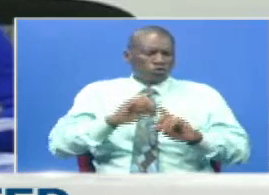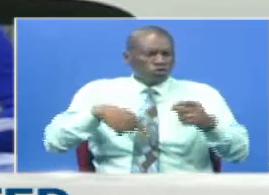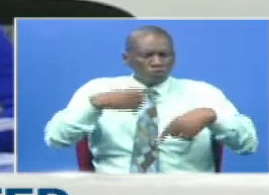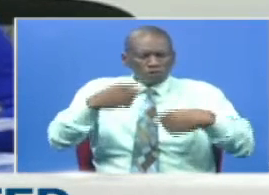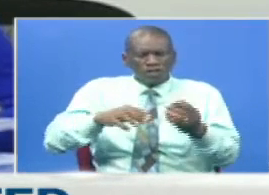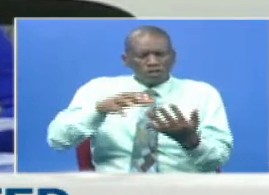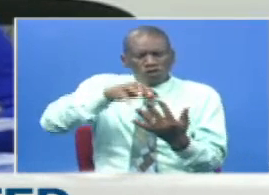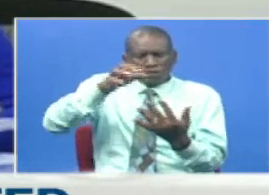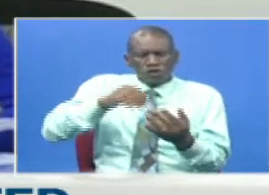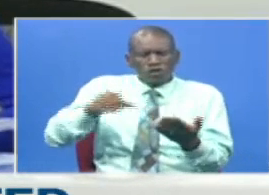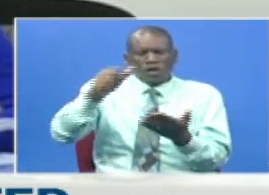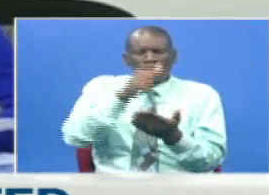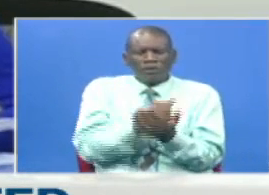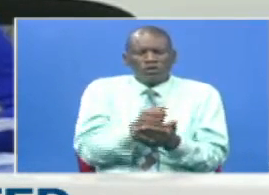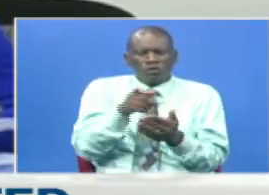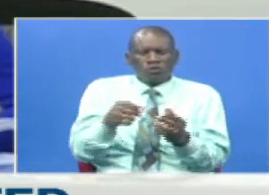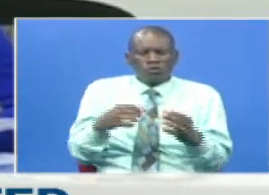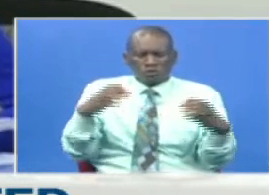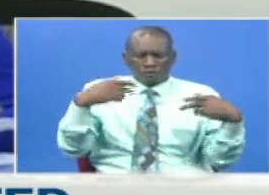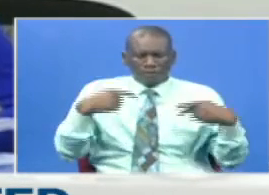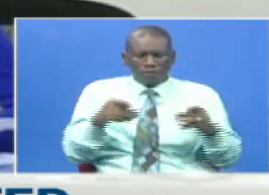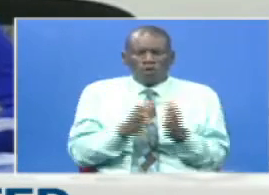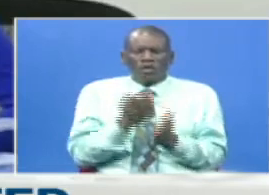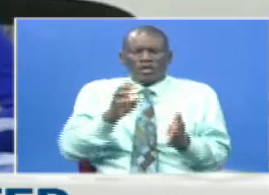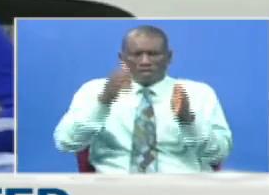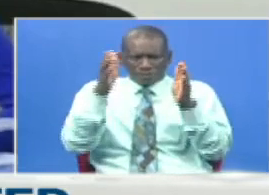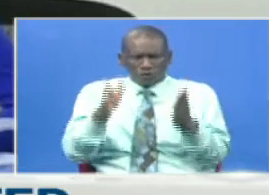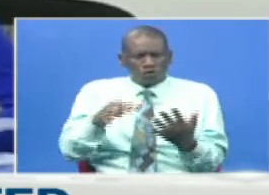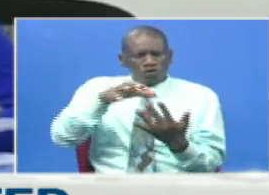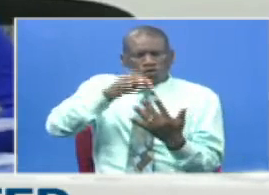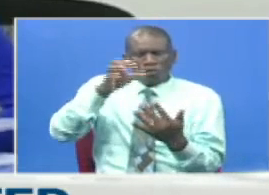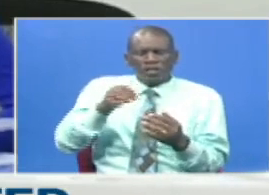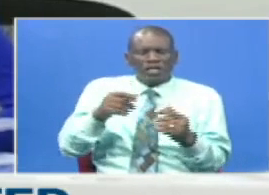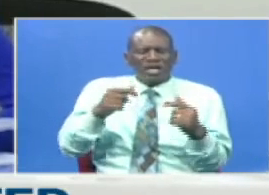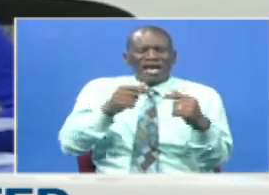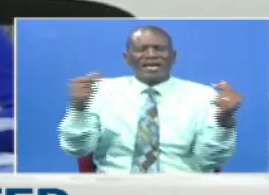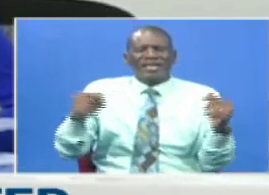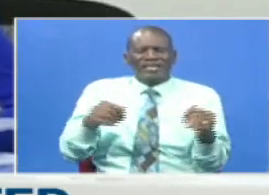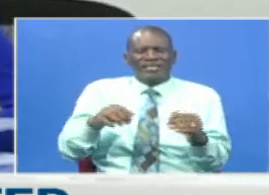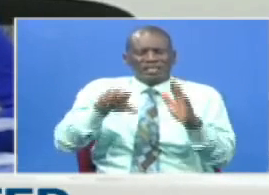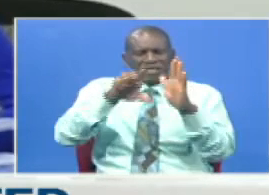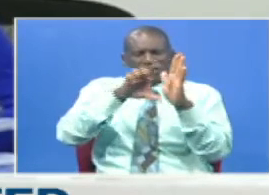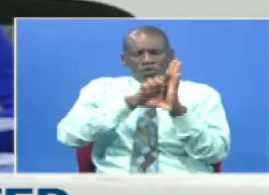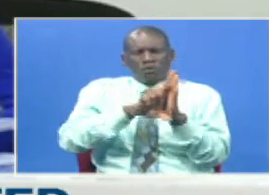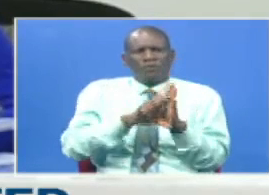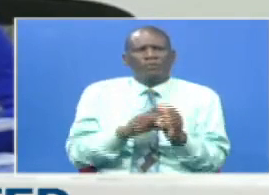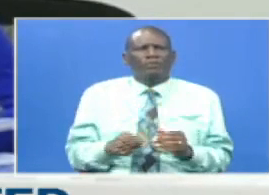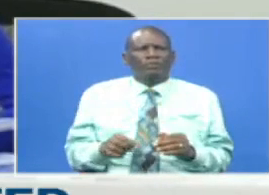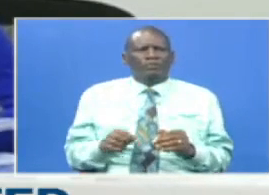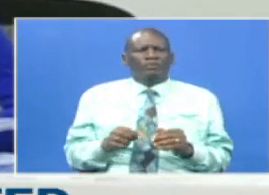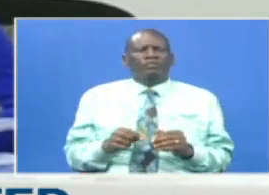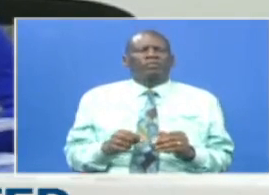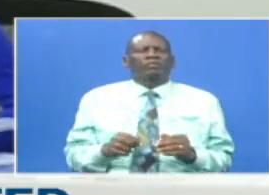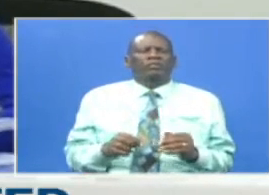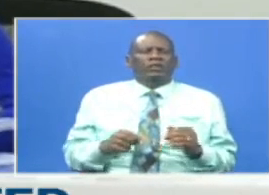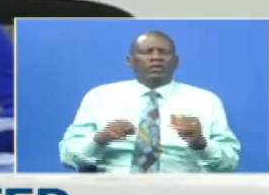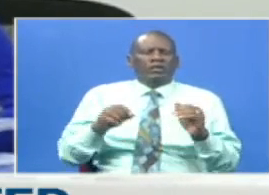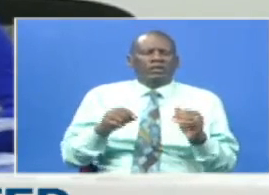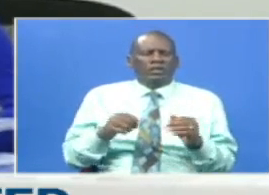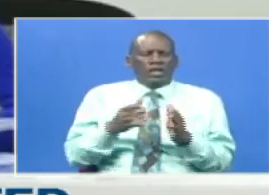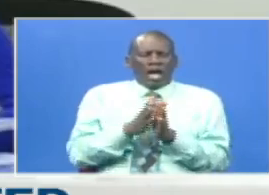nominations, appointment of the interested parties, or any other person nominated in contravention of statutory and constitutional excepts